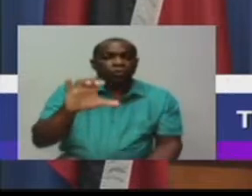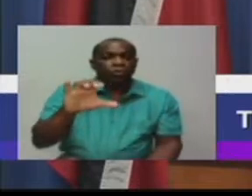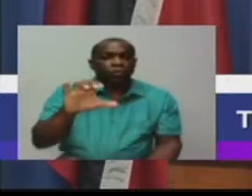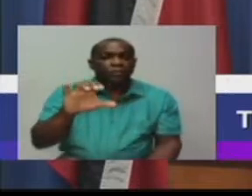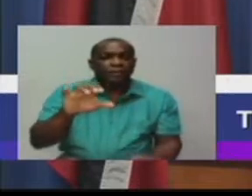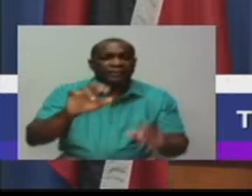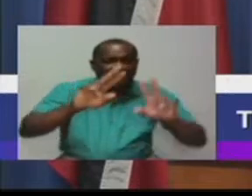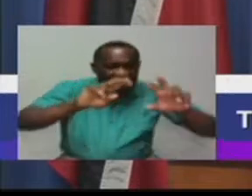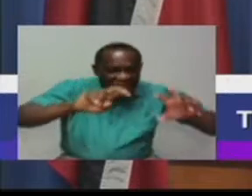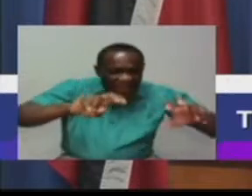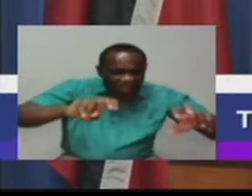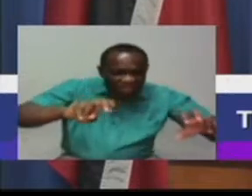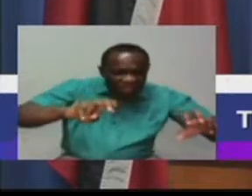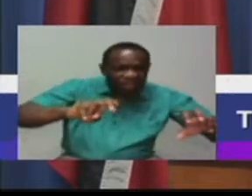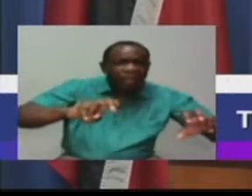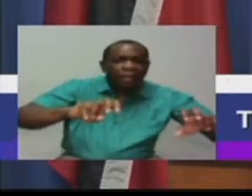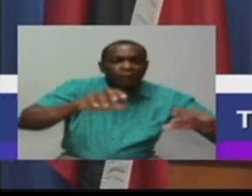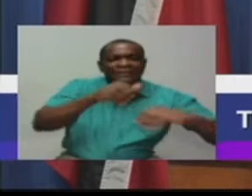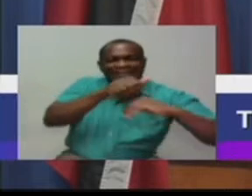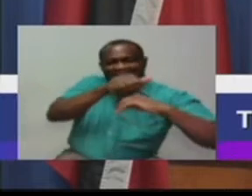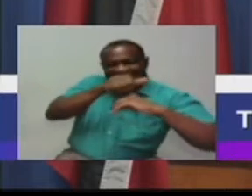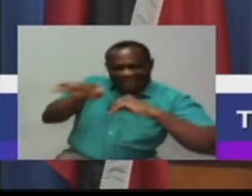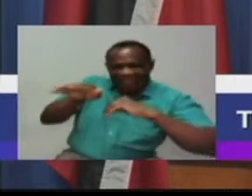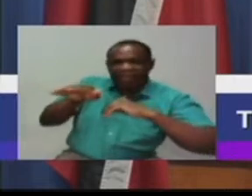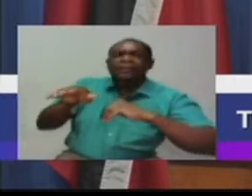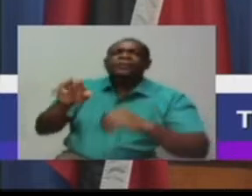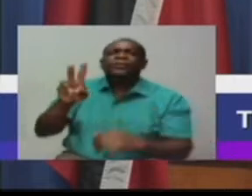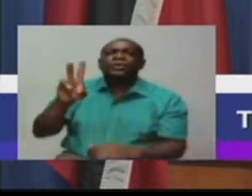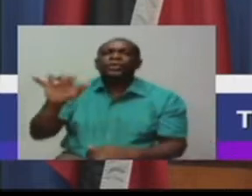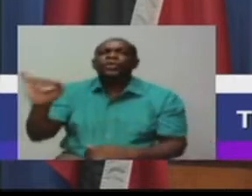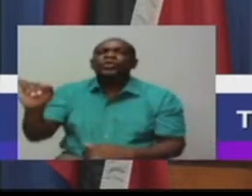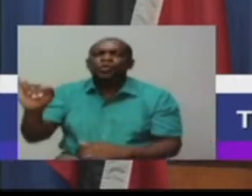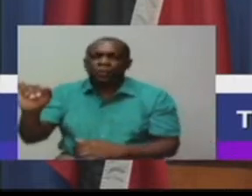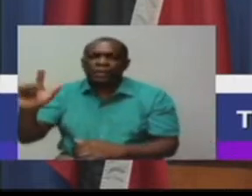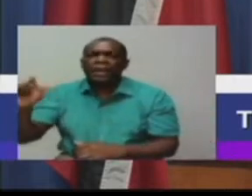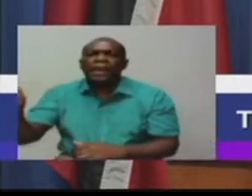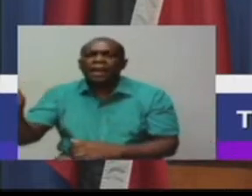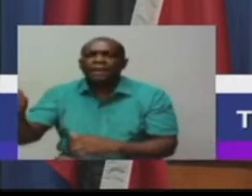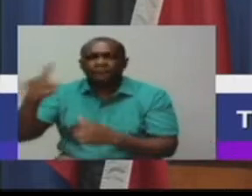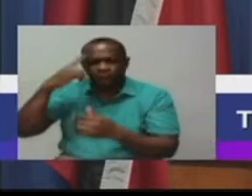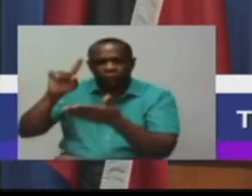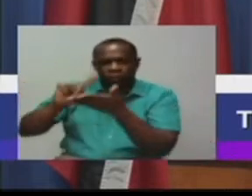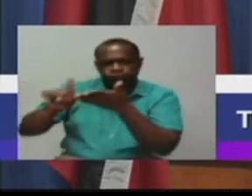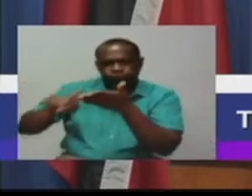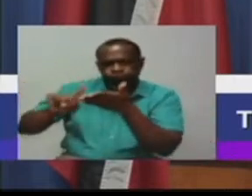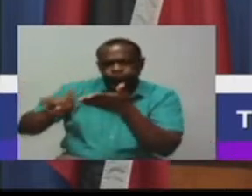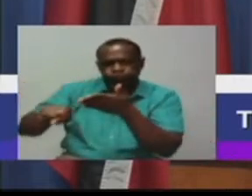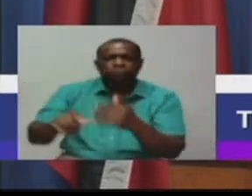and the Trinidad Public Health Laboratory. And that's a standard procedure. Thanks.